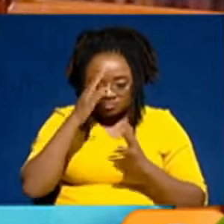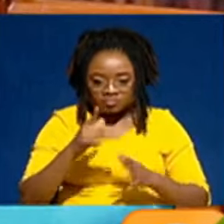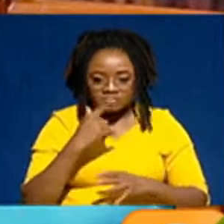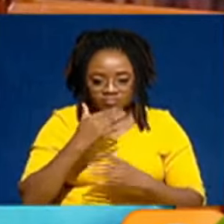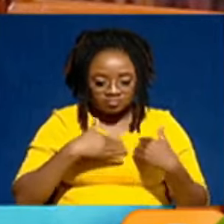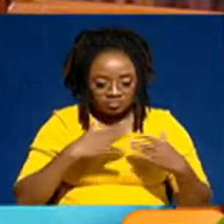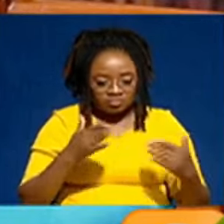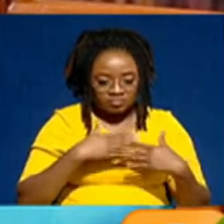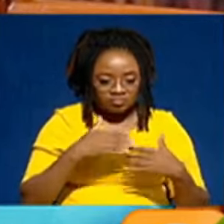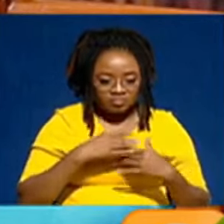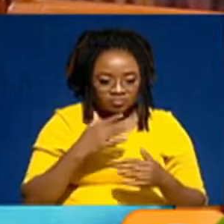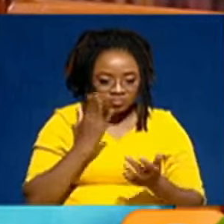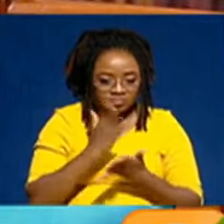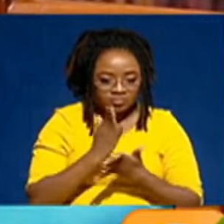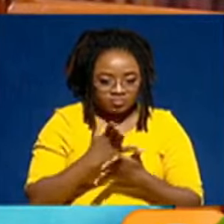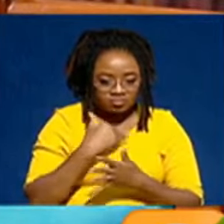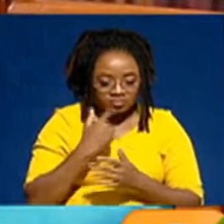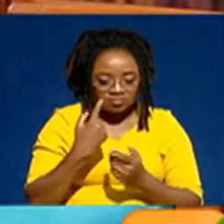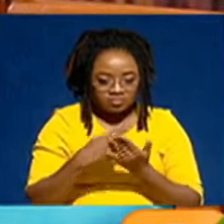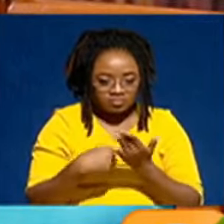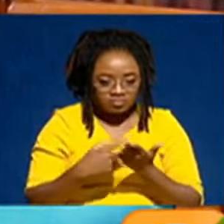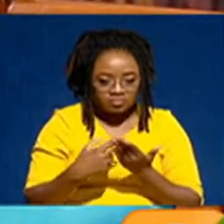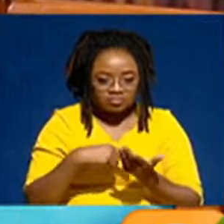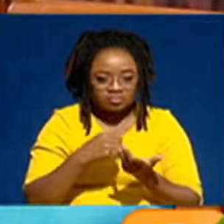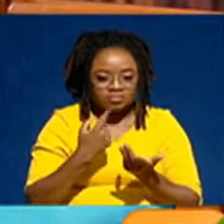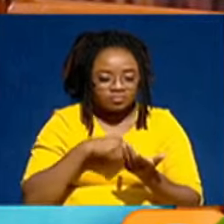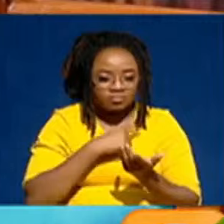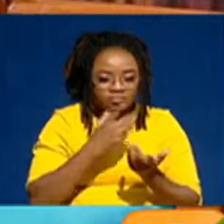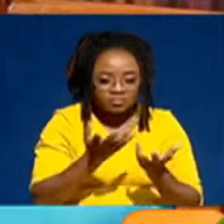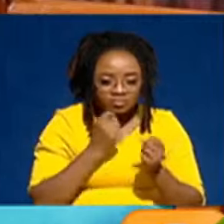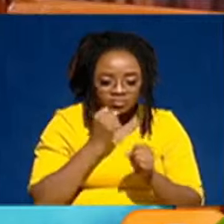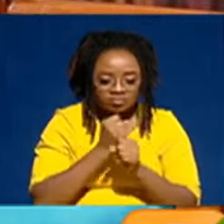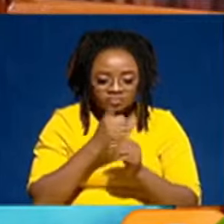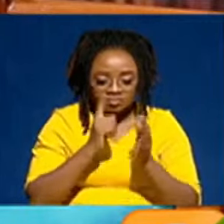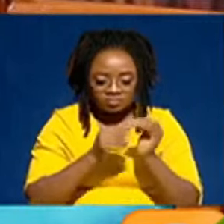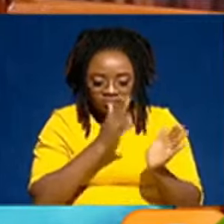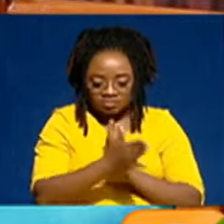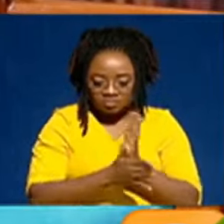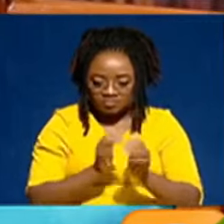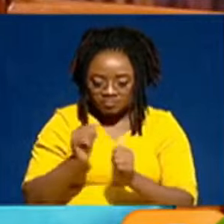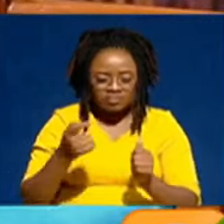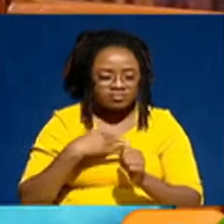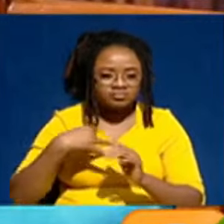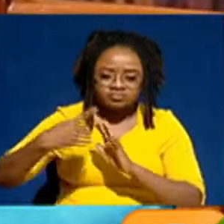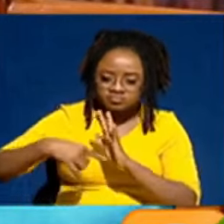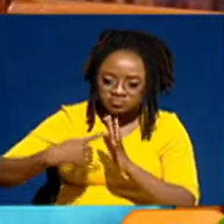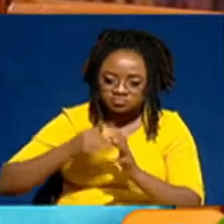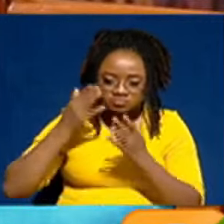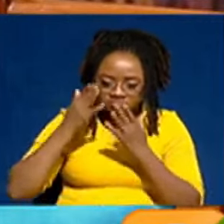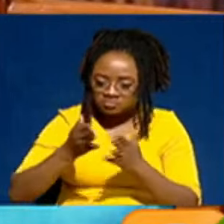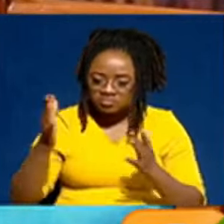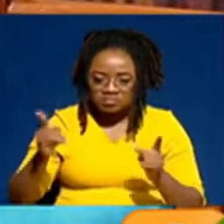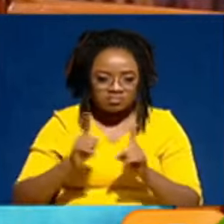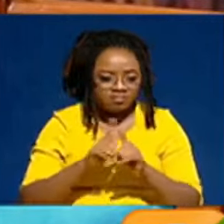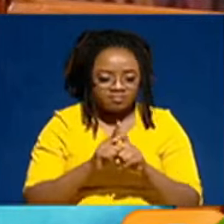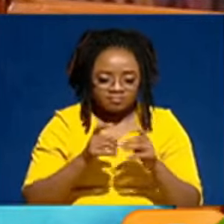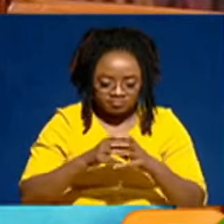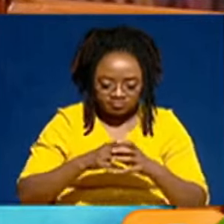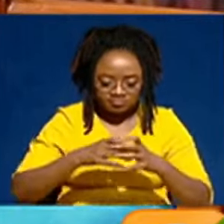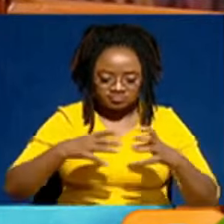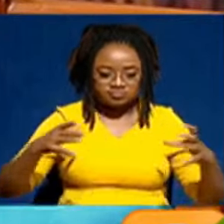to do 25 stories. What do I need to do? What do I need to put in place? And he has all the machinery in terms of professionals and even the planning